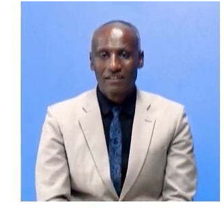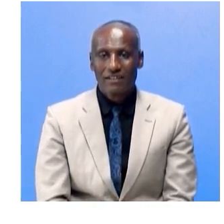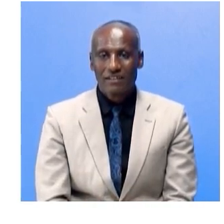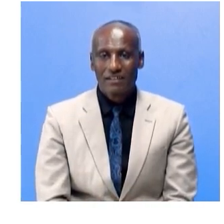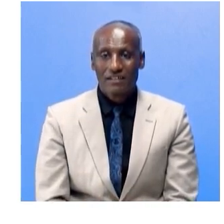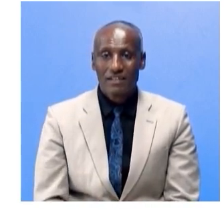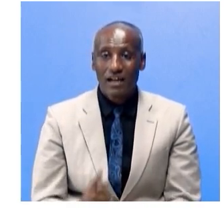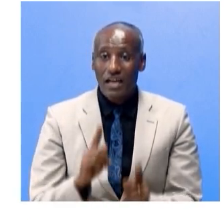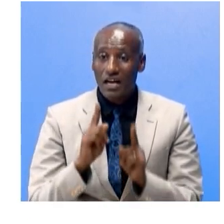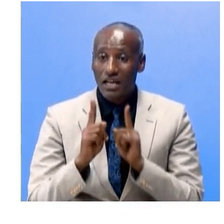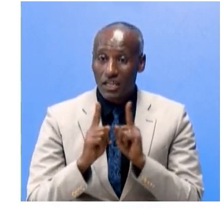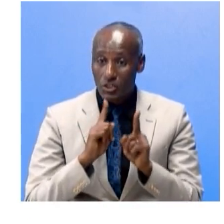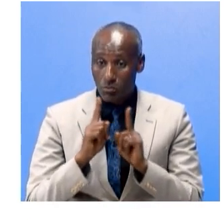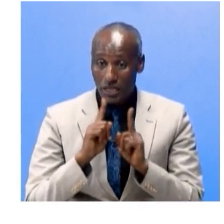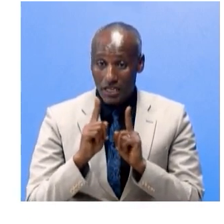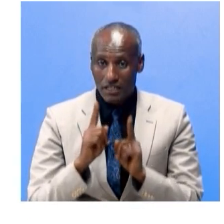speak